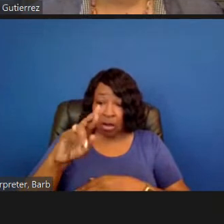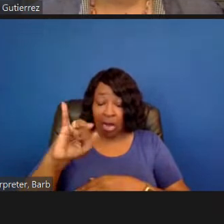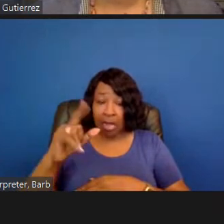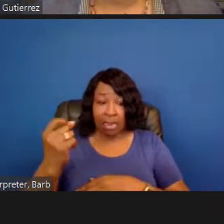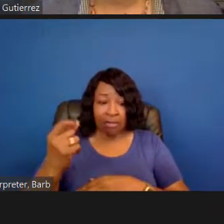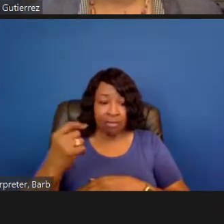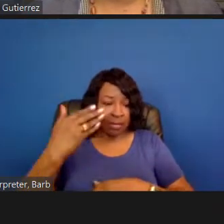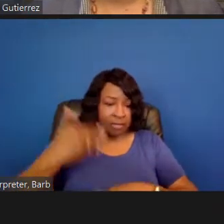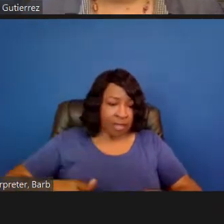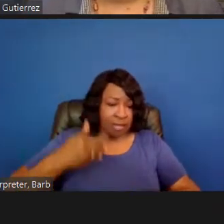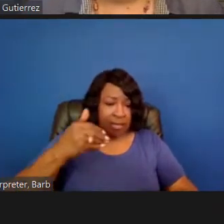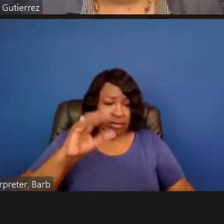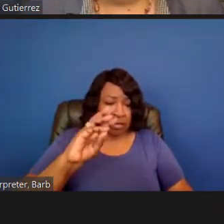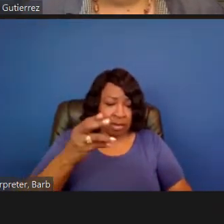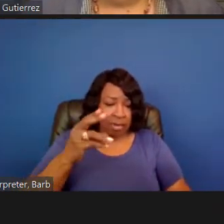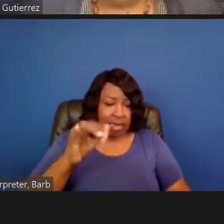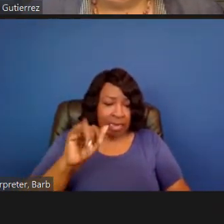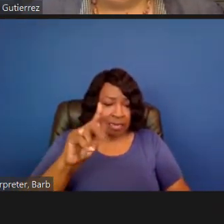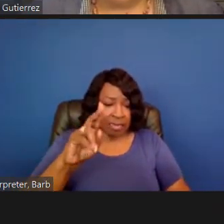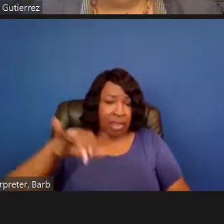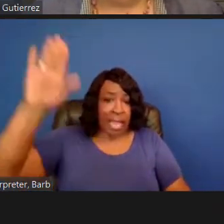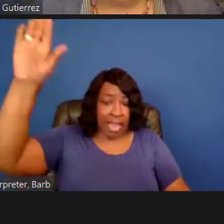is Whitney. Aye.